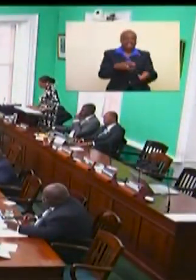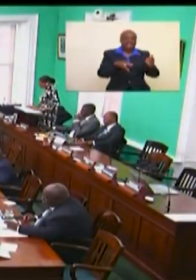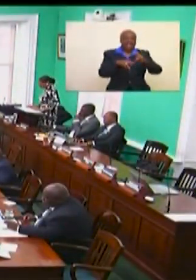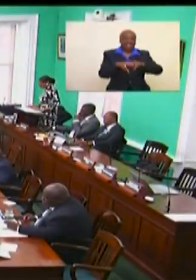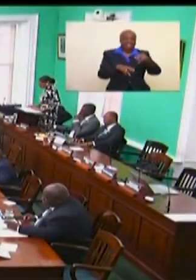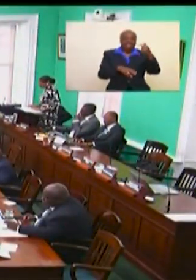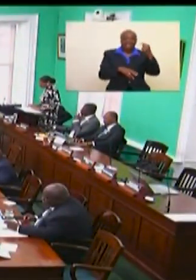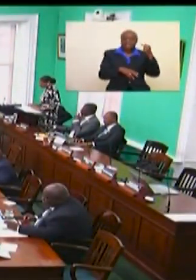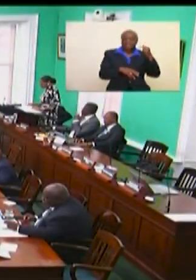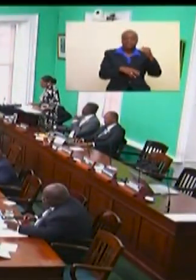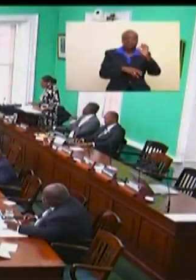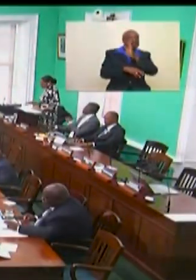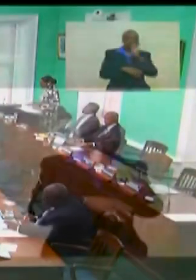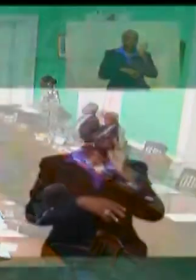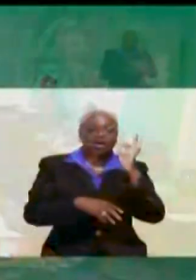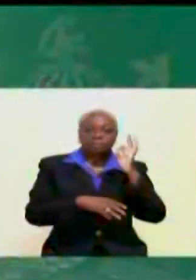Market.